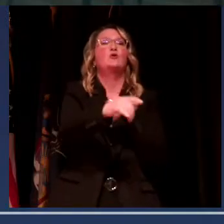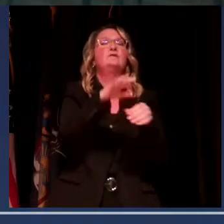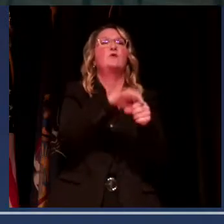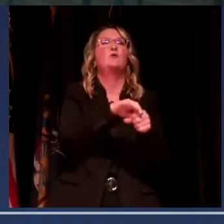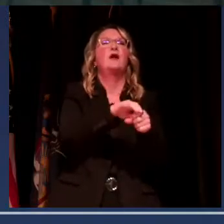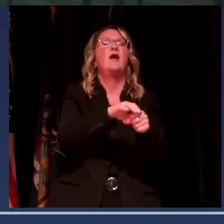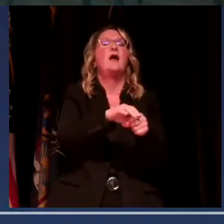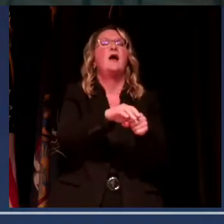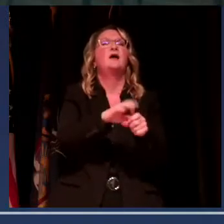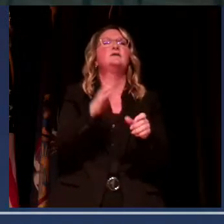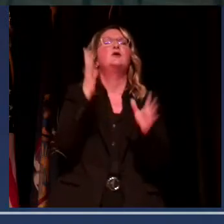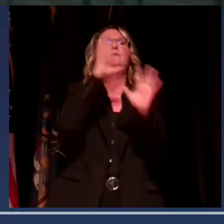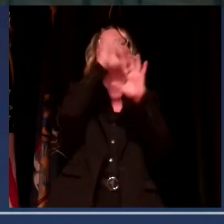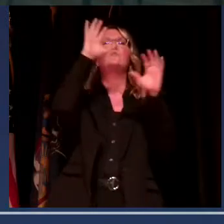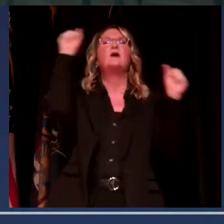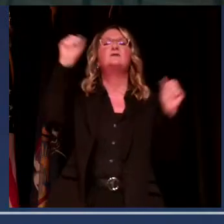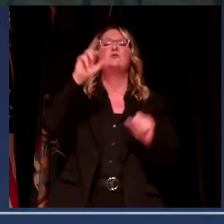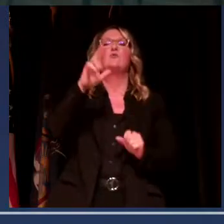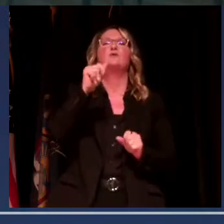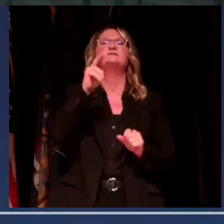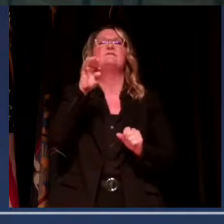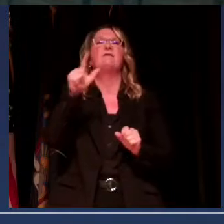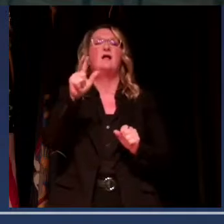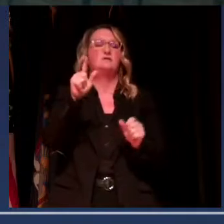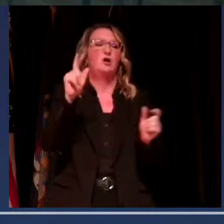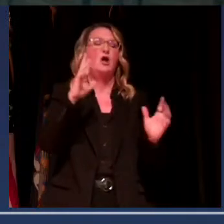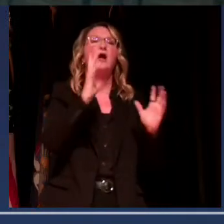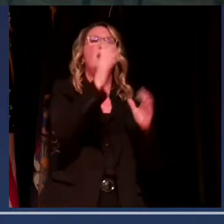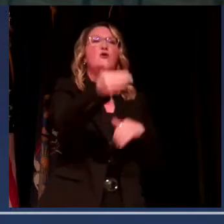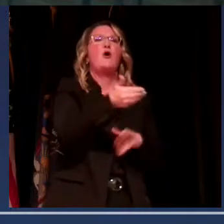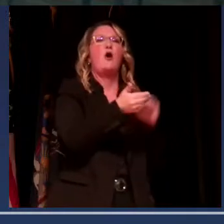Roosevelt inaugural site, and we look to expand it afterwards.